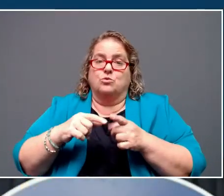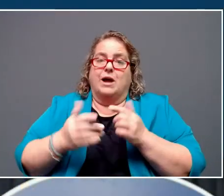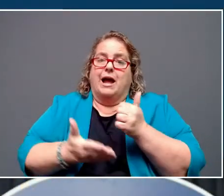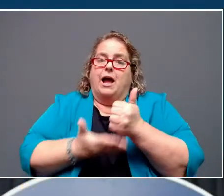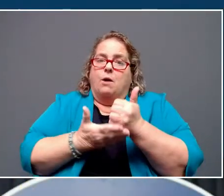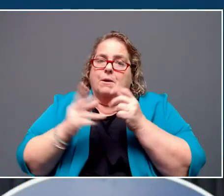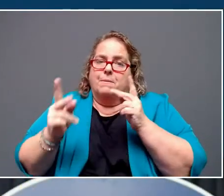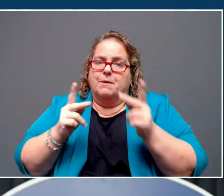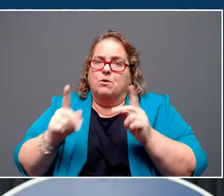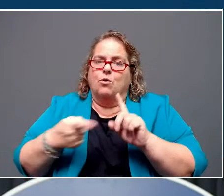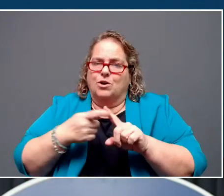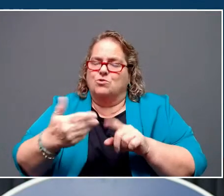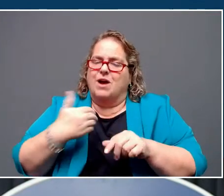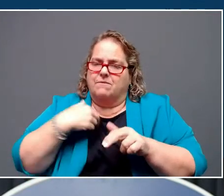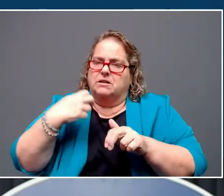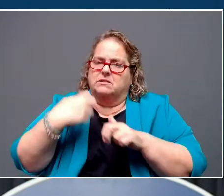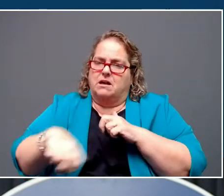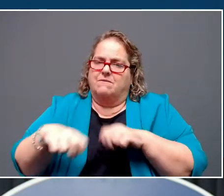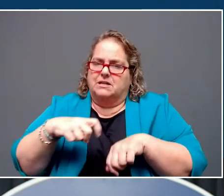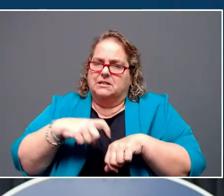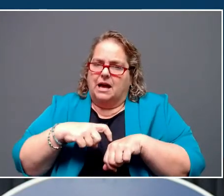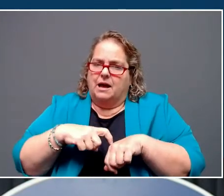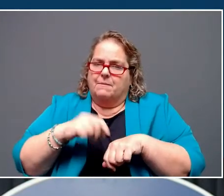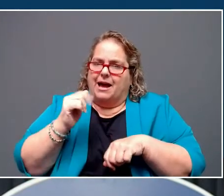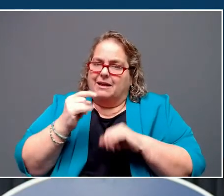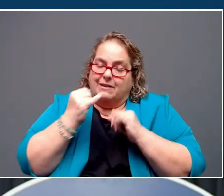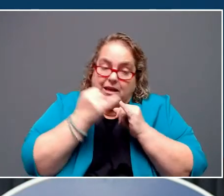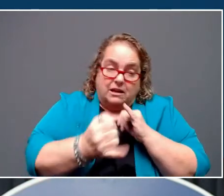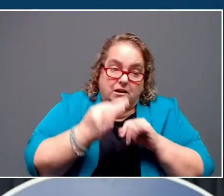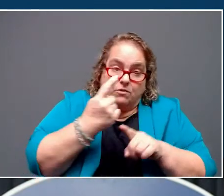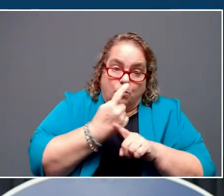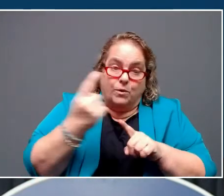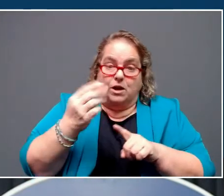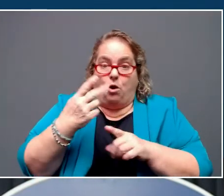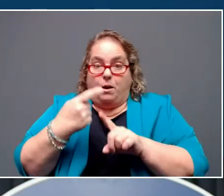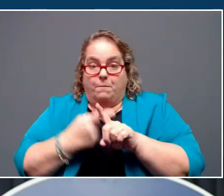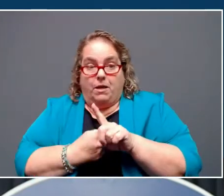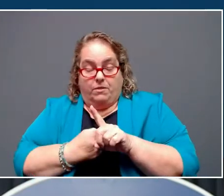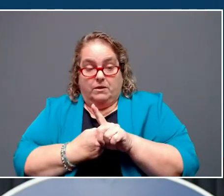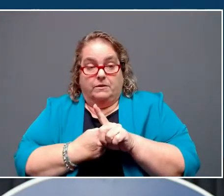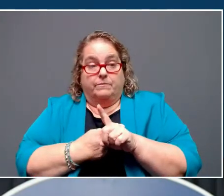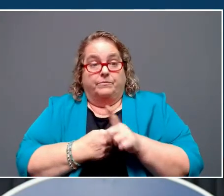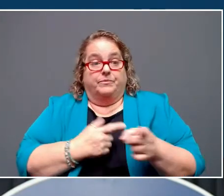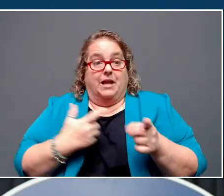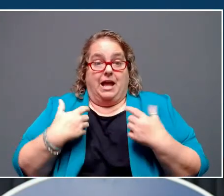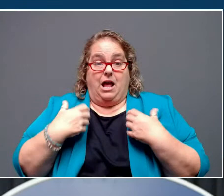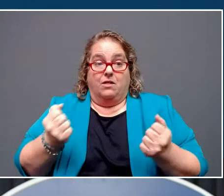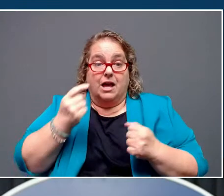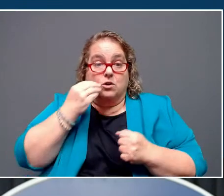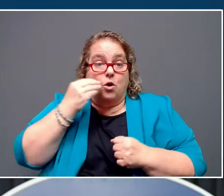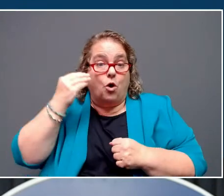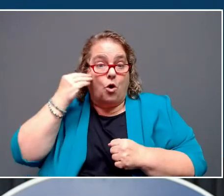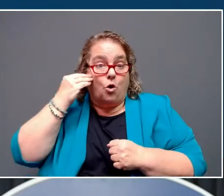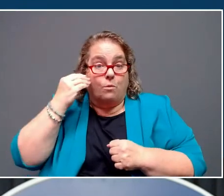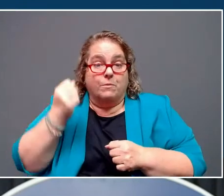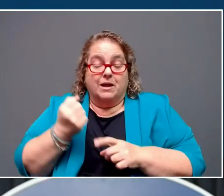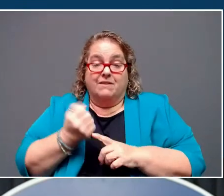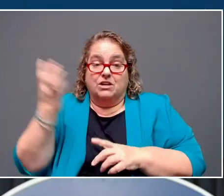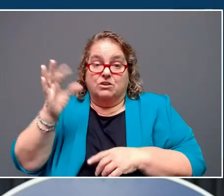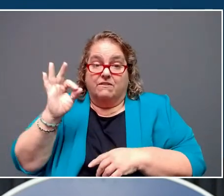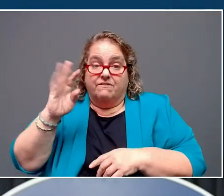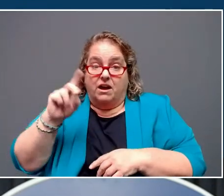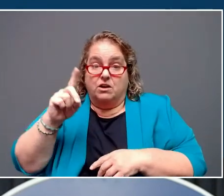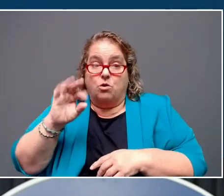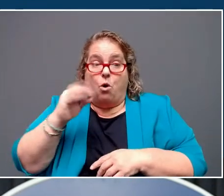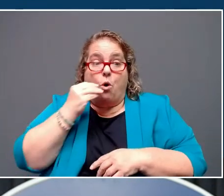they're having a tough time at the end of the week or at the end of the month. Certainly, the Healthy at Home Eviction Relief Fund and the Homeowners Assistance Fund,